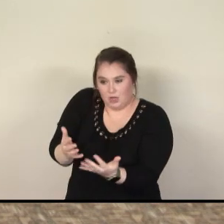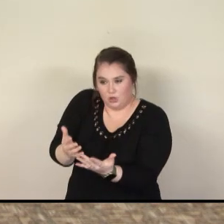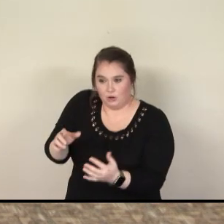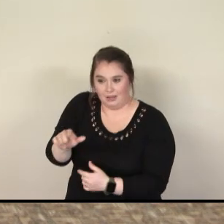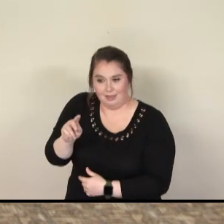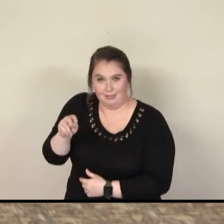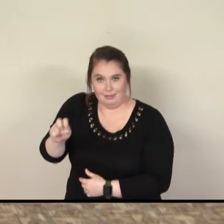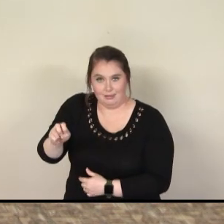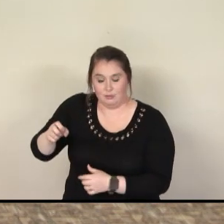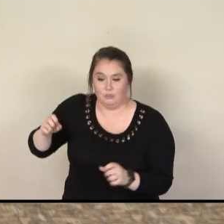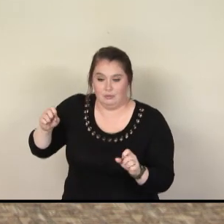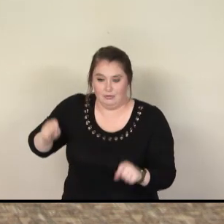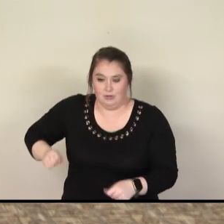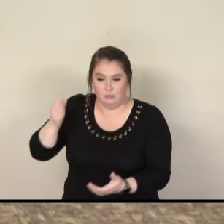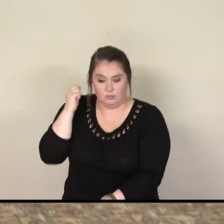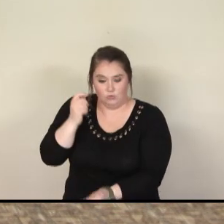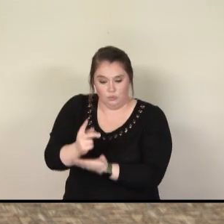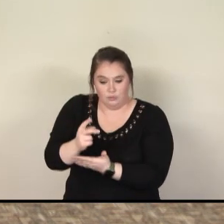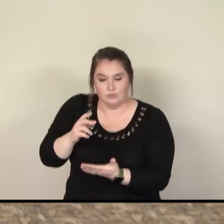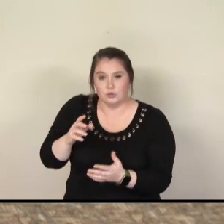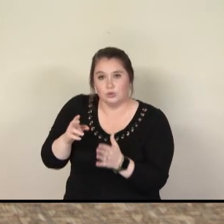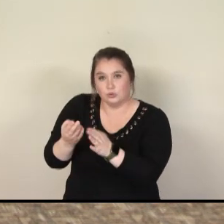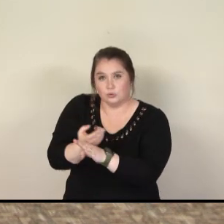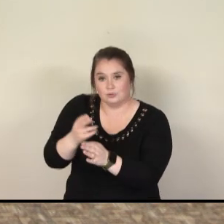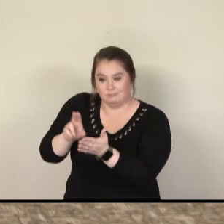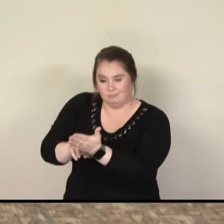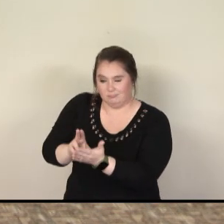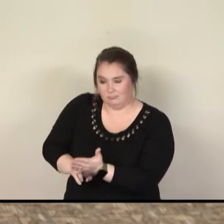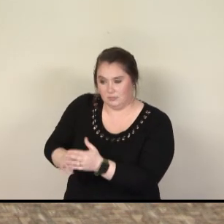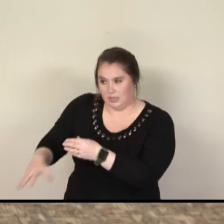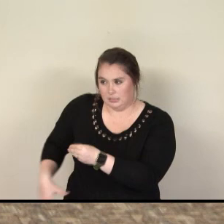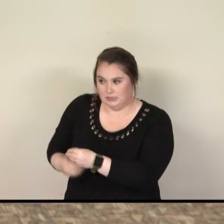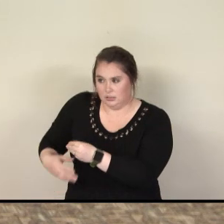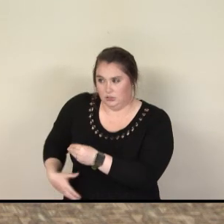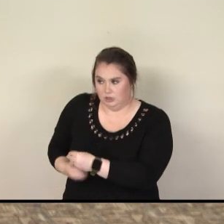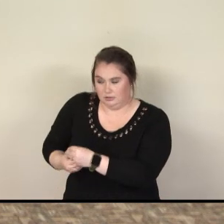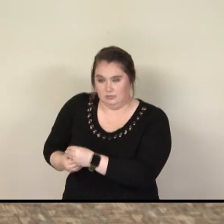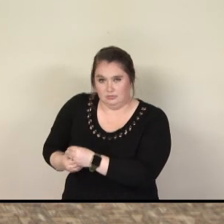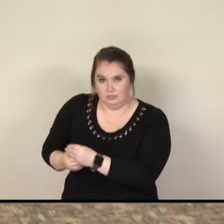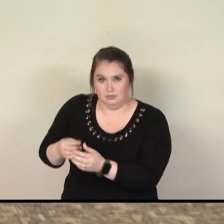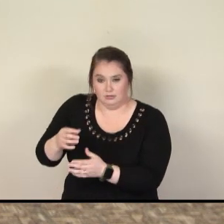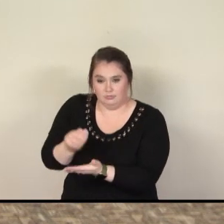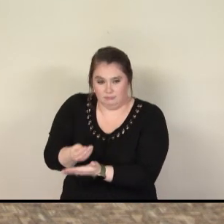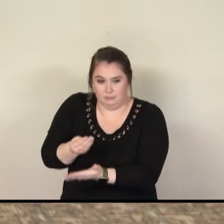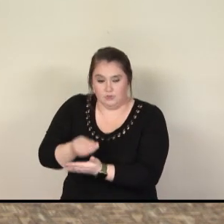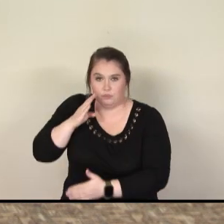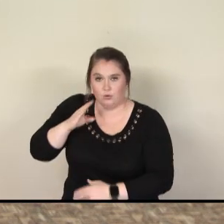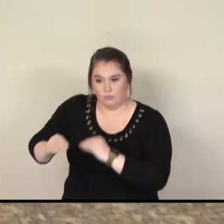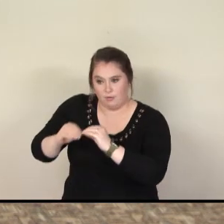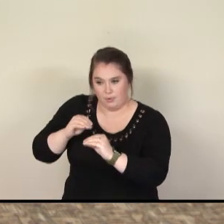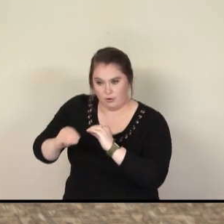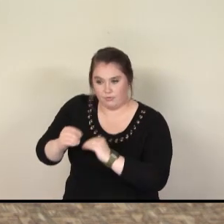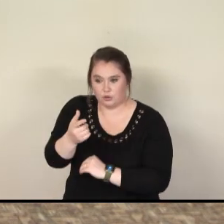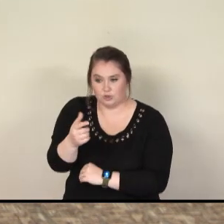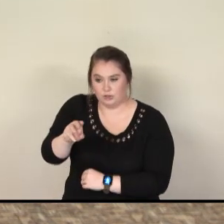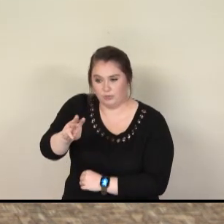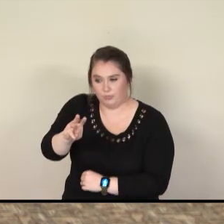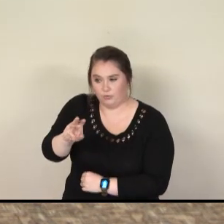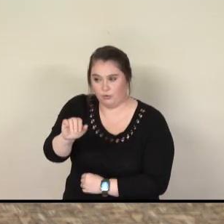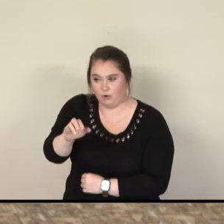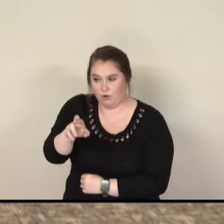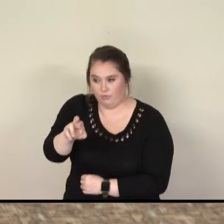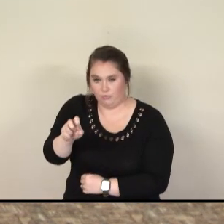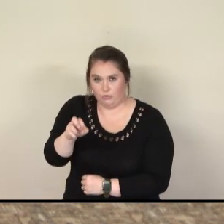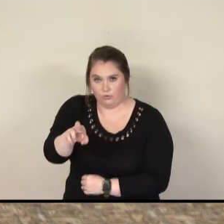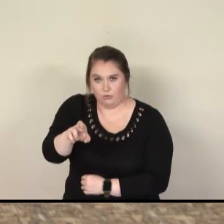allowance expenditure authorization number 8 to use contractor contingency funds to accelerate the construction of G.W. Carver Middle School, and to authorize